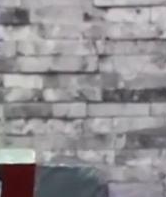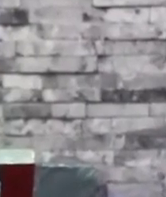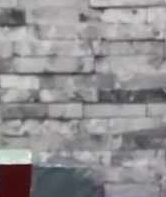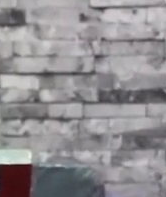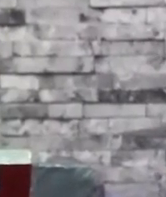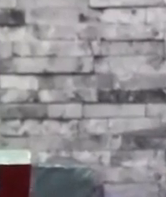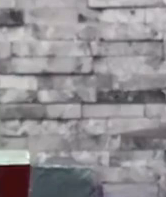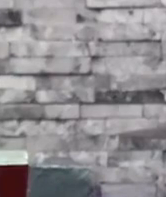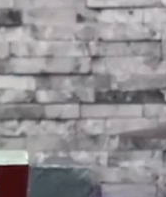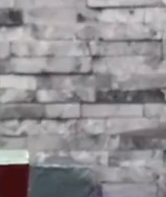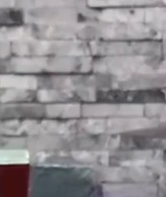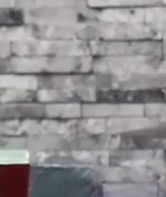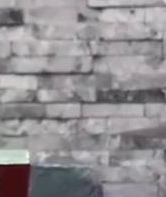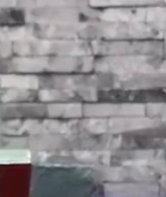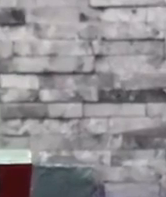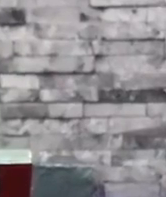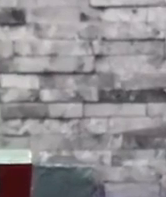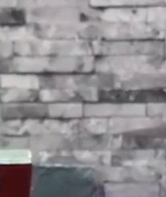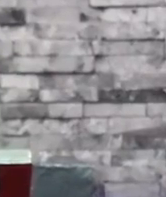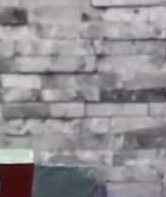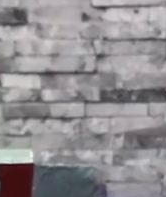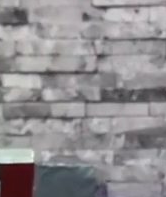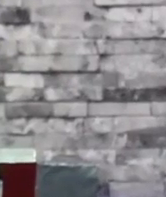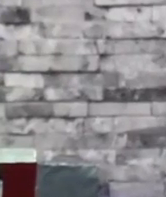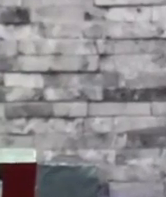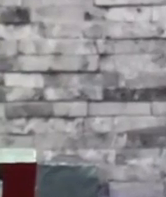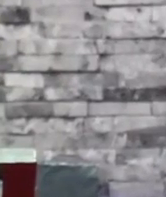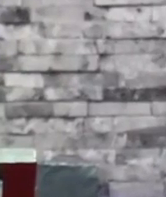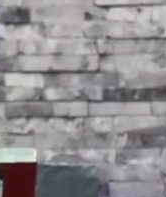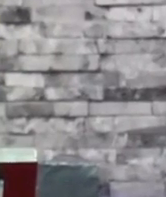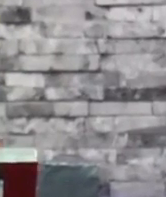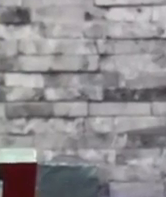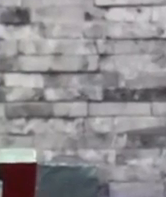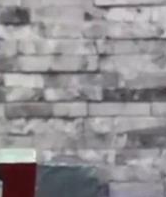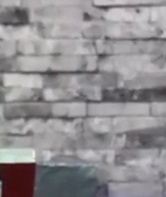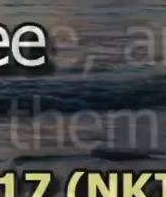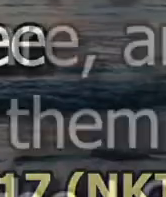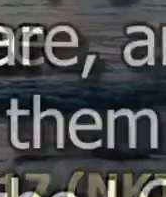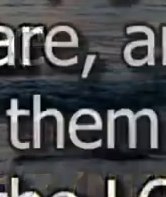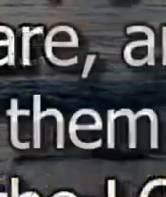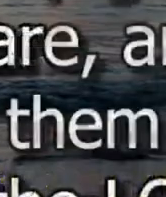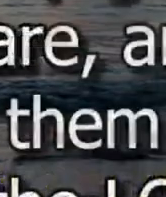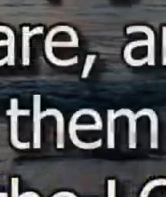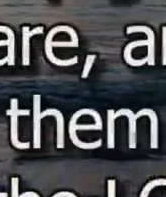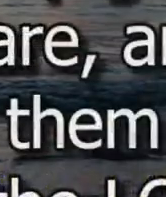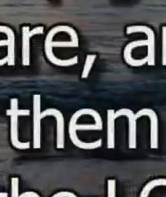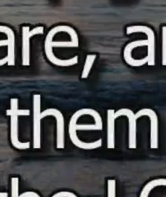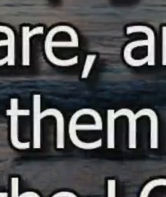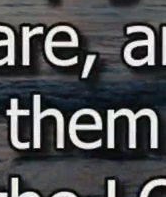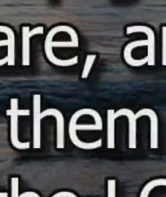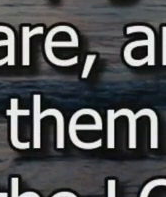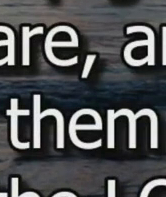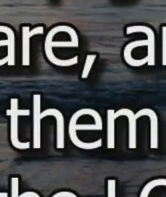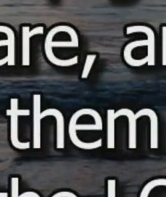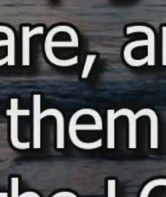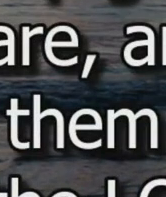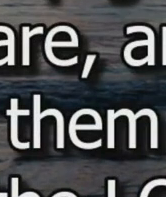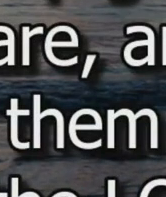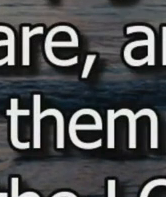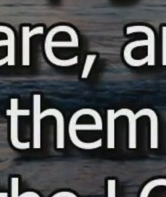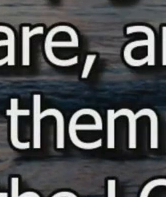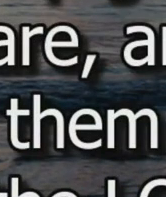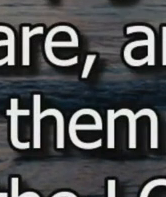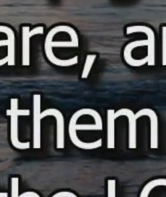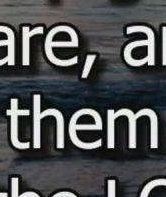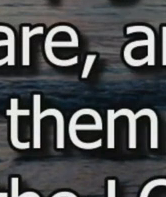kwanza, we can have it projected and look at verse 3. Tunaweza tuwekea pale kwa screen. The Bible says that but Jonah arose to flee